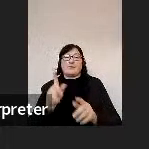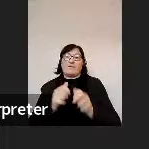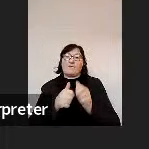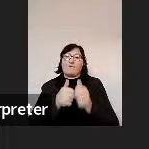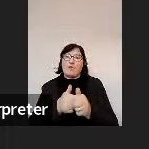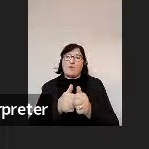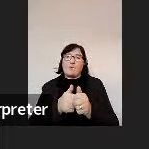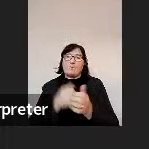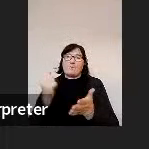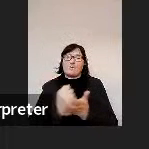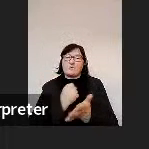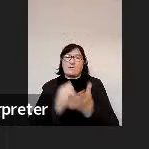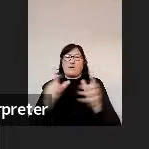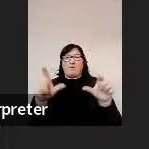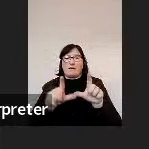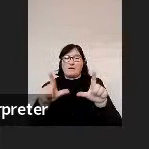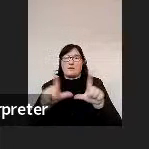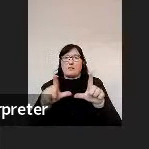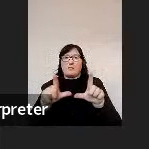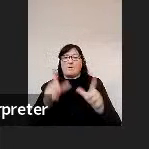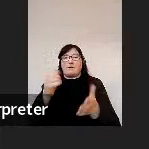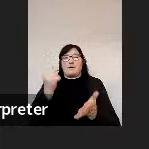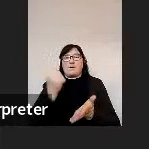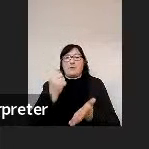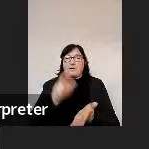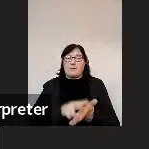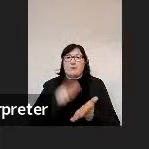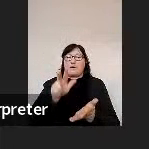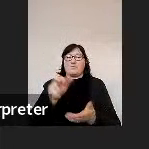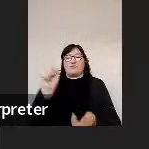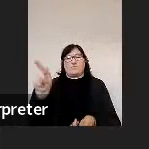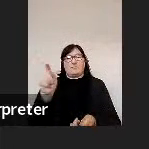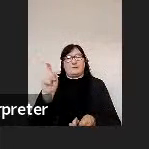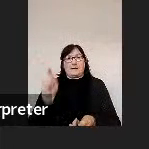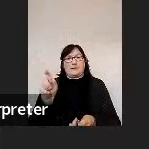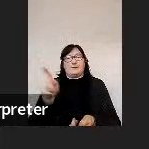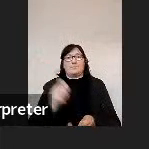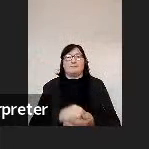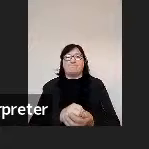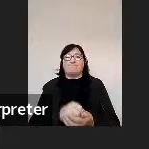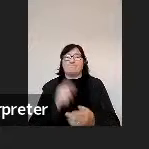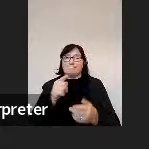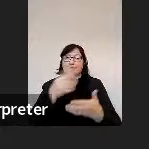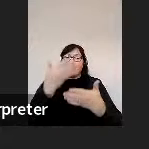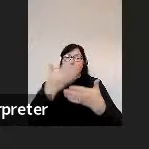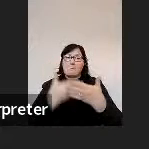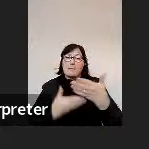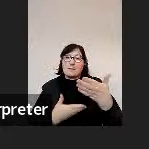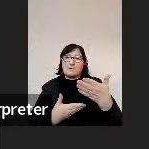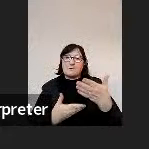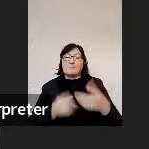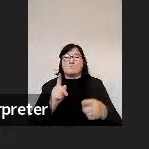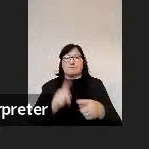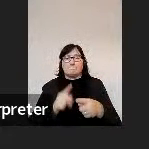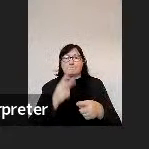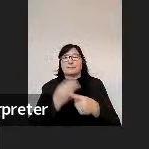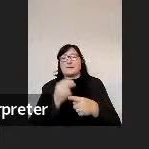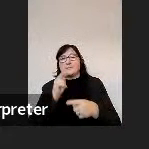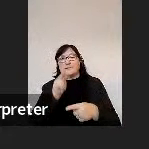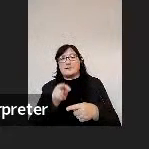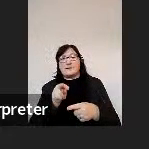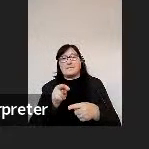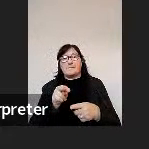licensing accreditation. And on this page, you'll then also find the recent and related